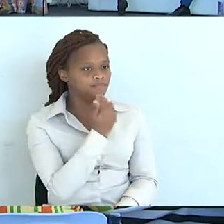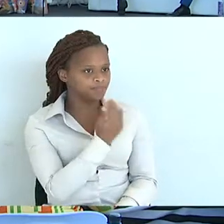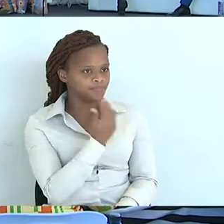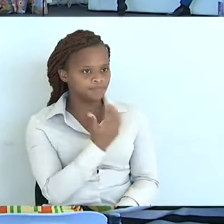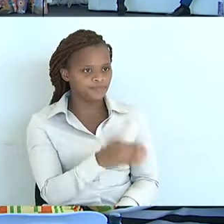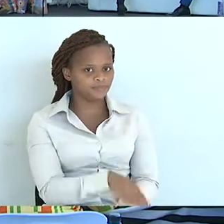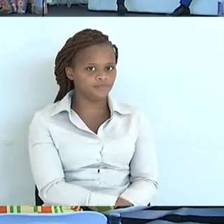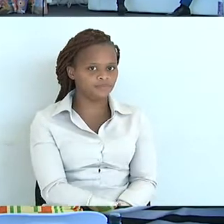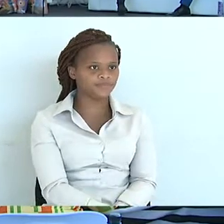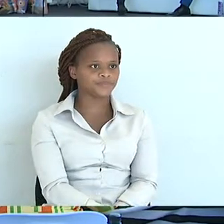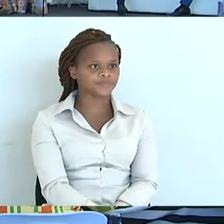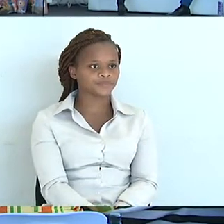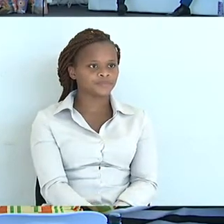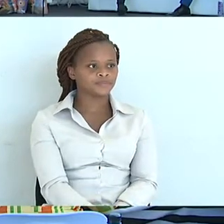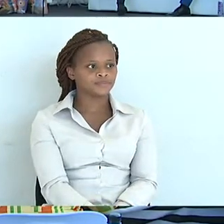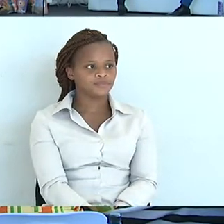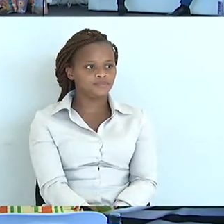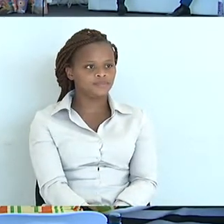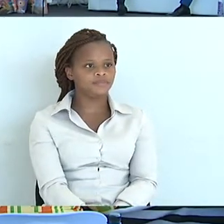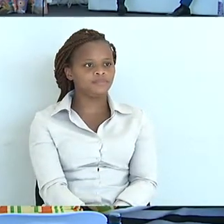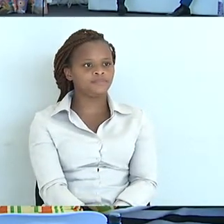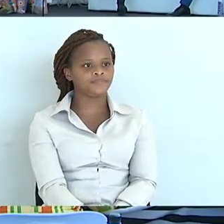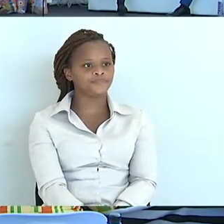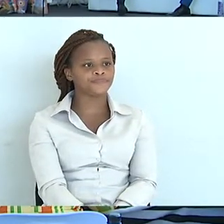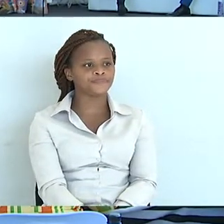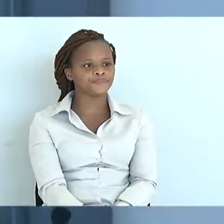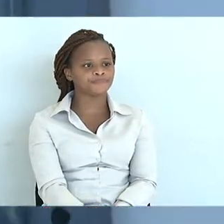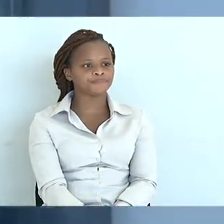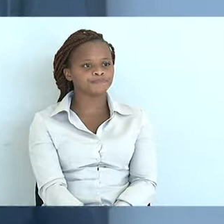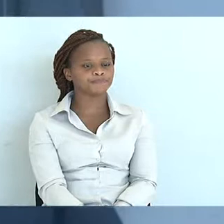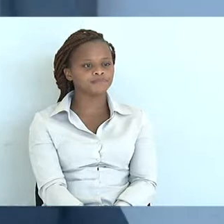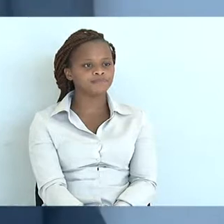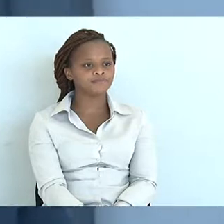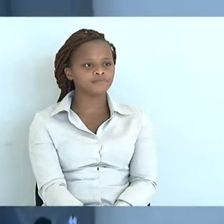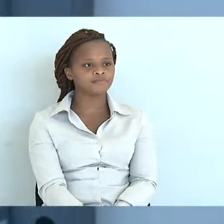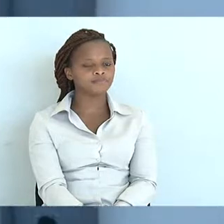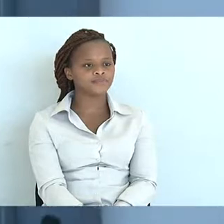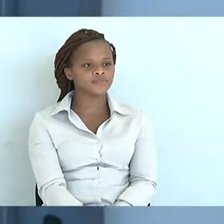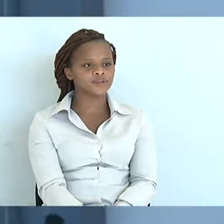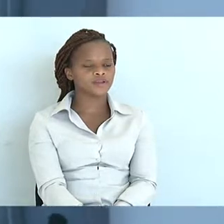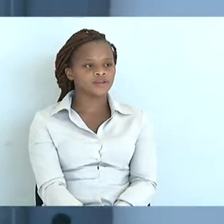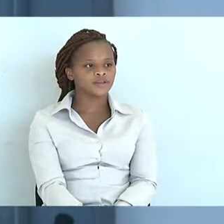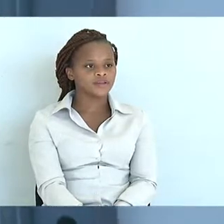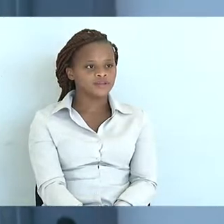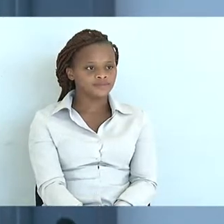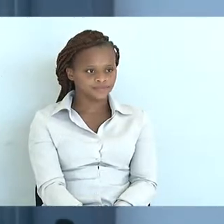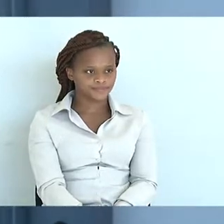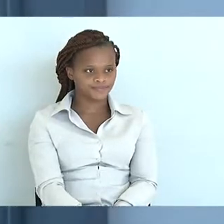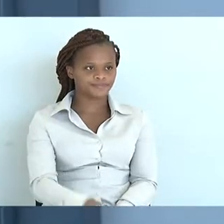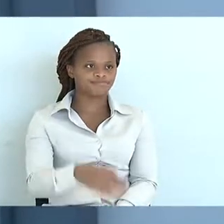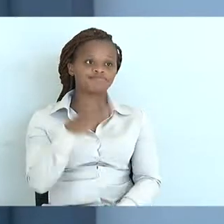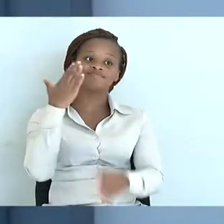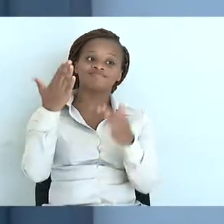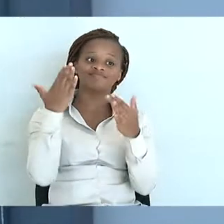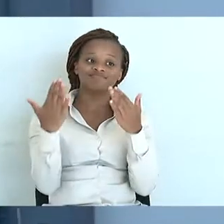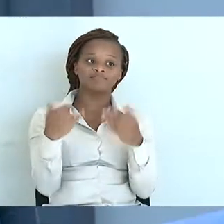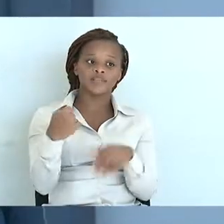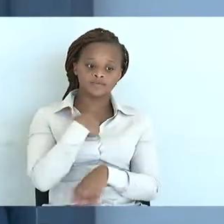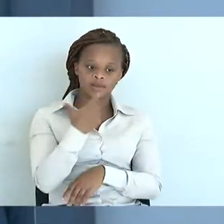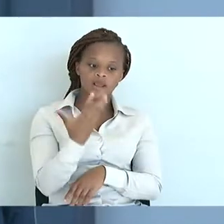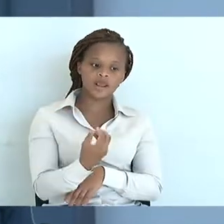Salmonani, I've got 10, but I'll only submit 3. It's not the